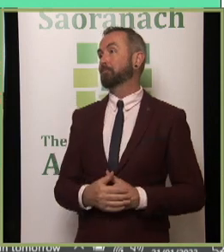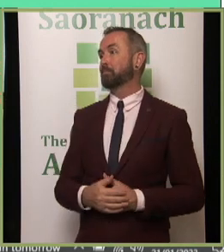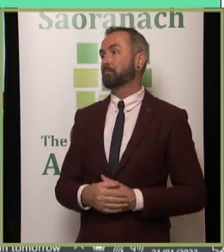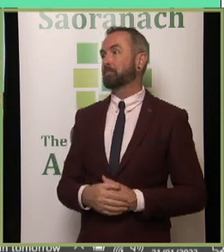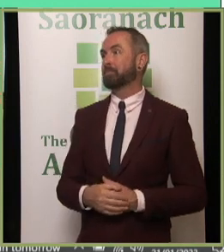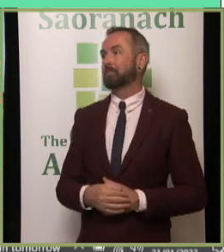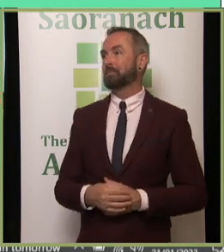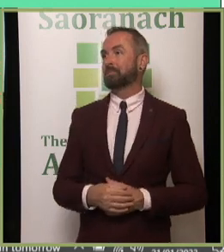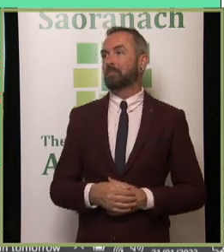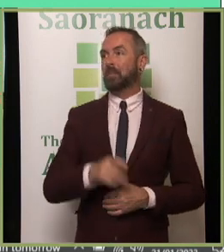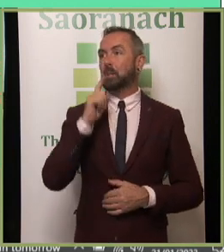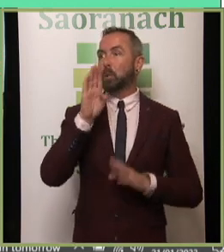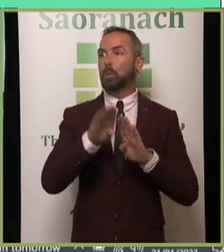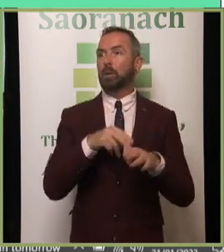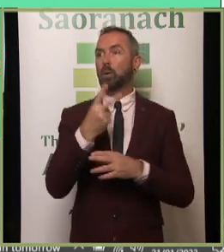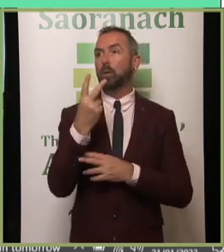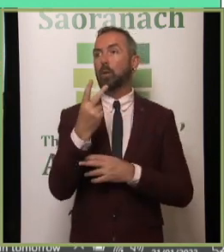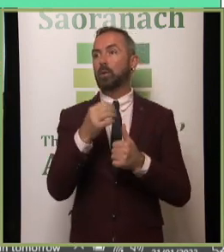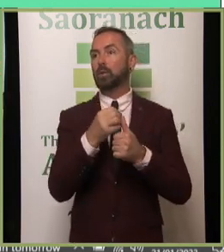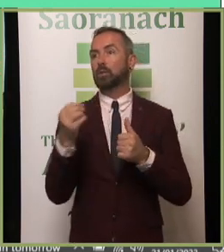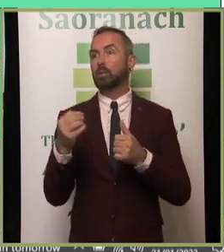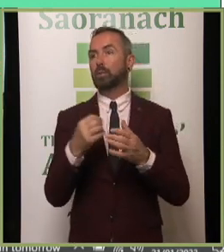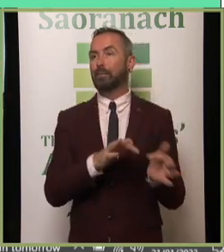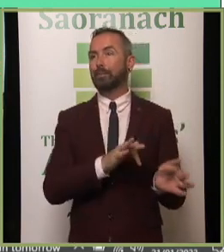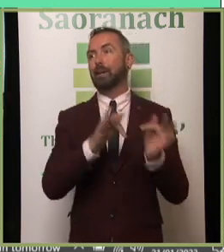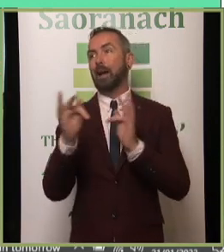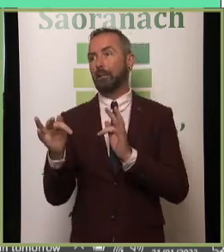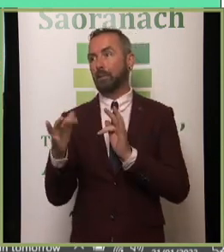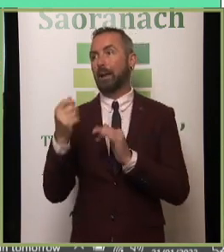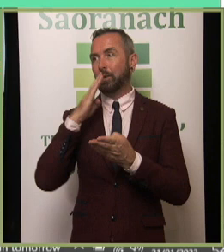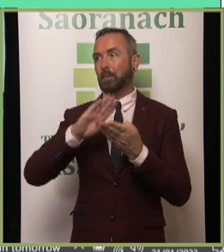But with the other two preceding, we're getting the message in.